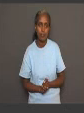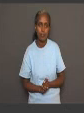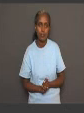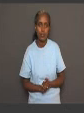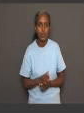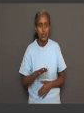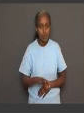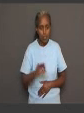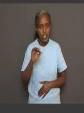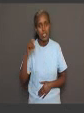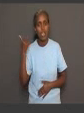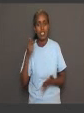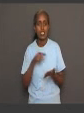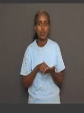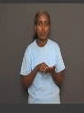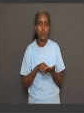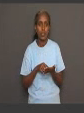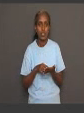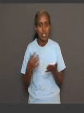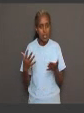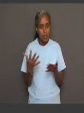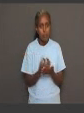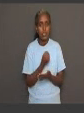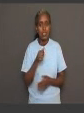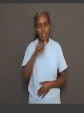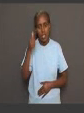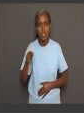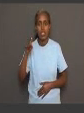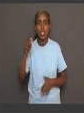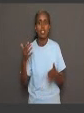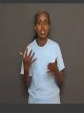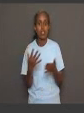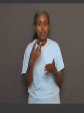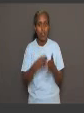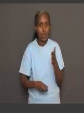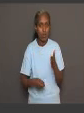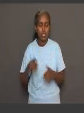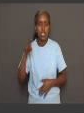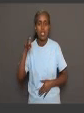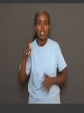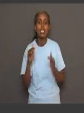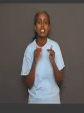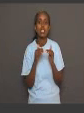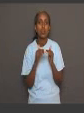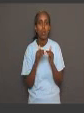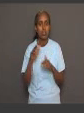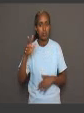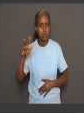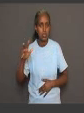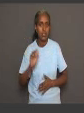find another point, pick any x value. Say x equals